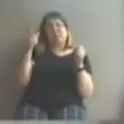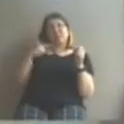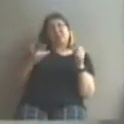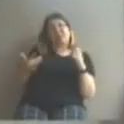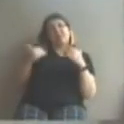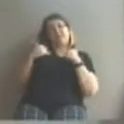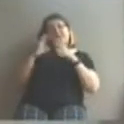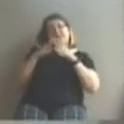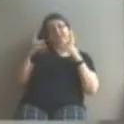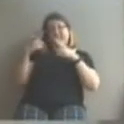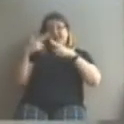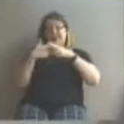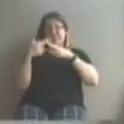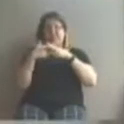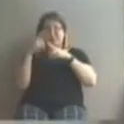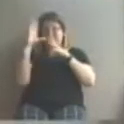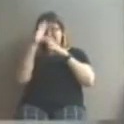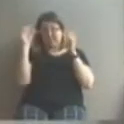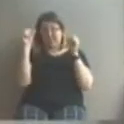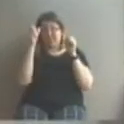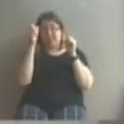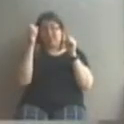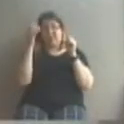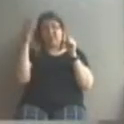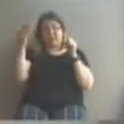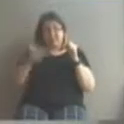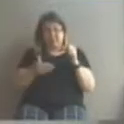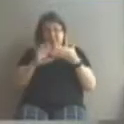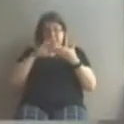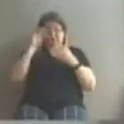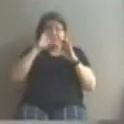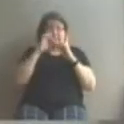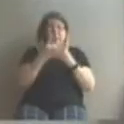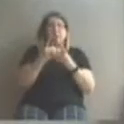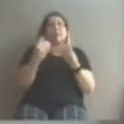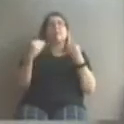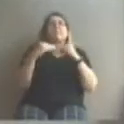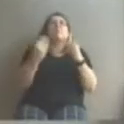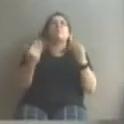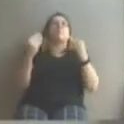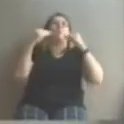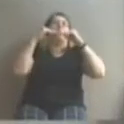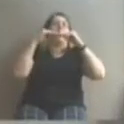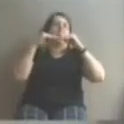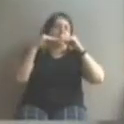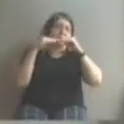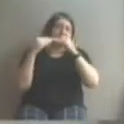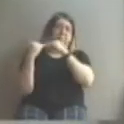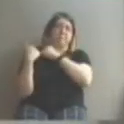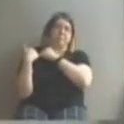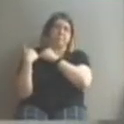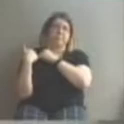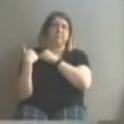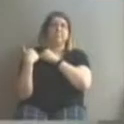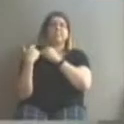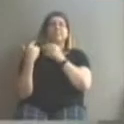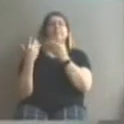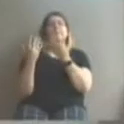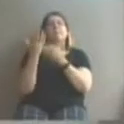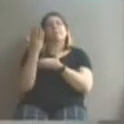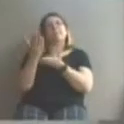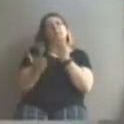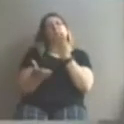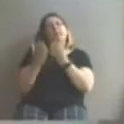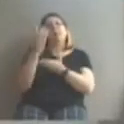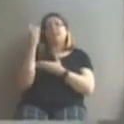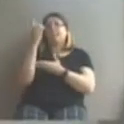plate. An interim superintendent who's being brought in to learn the district has even more on their plate. And even though there might be someone